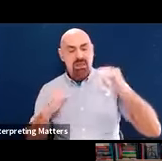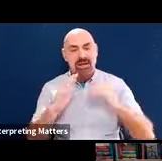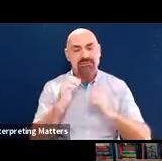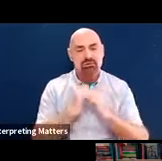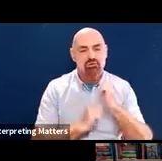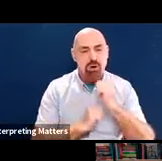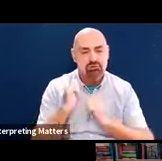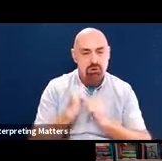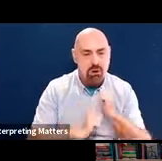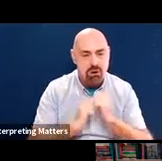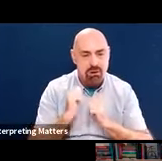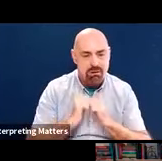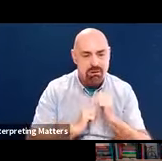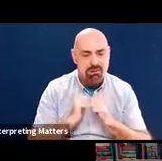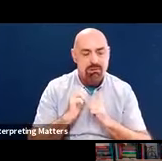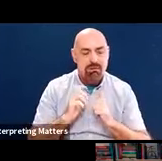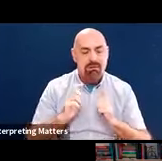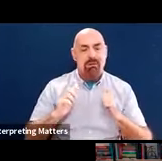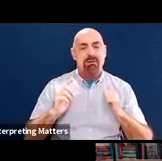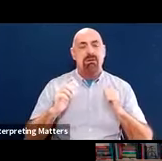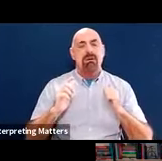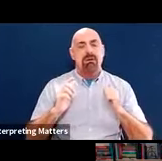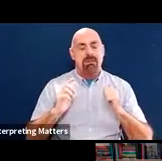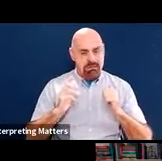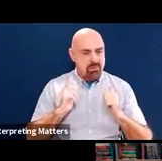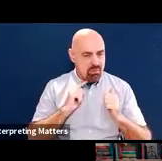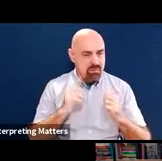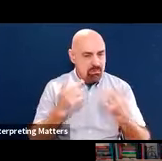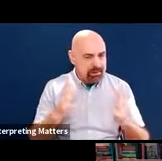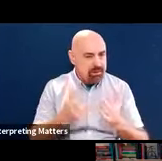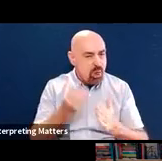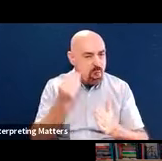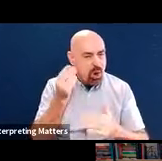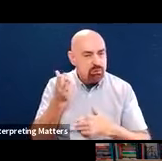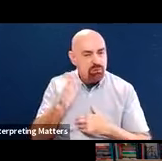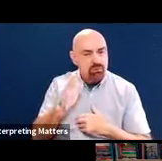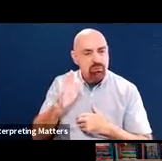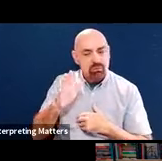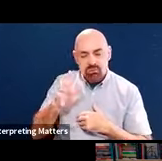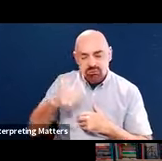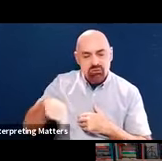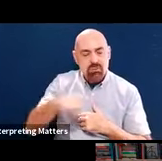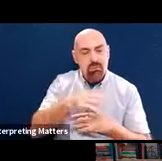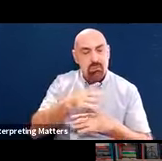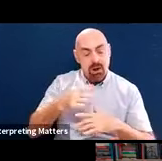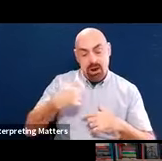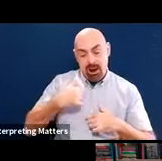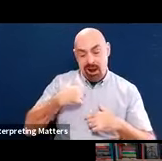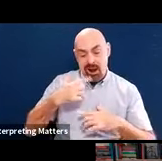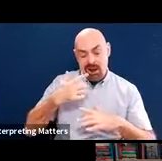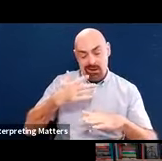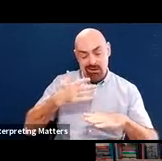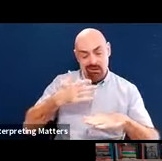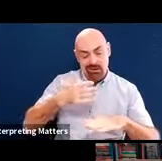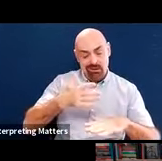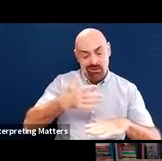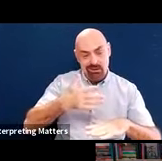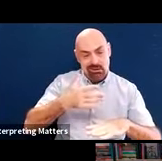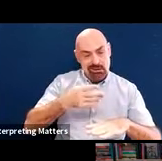and technology process, as we have learned from the work that I consider